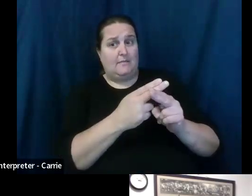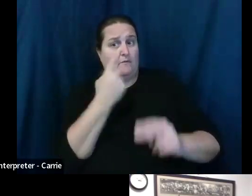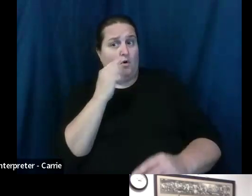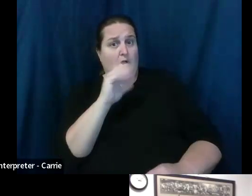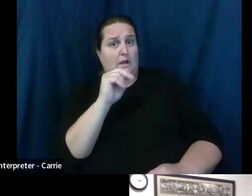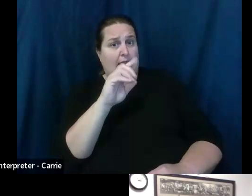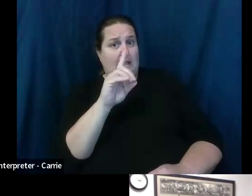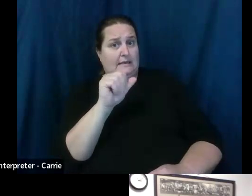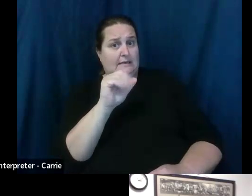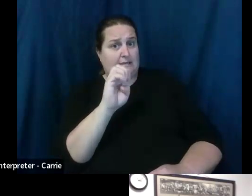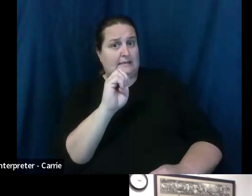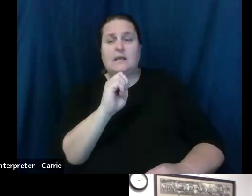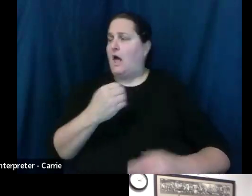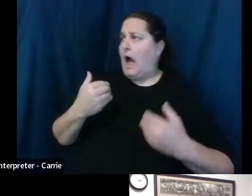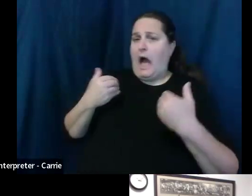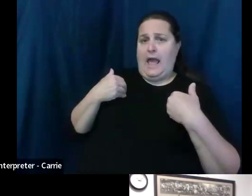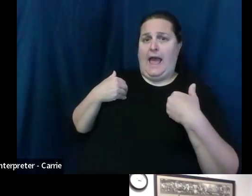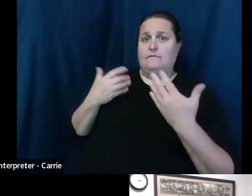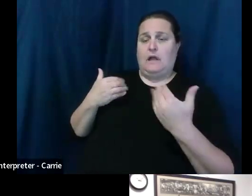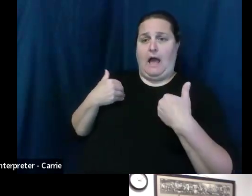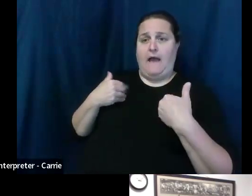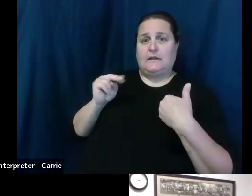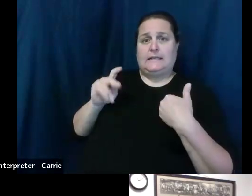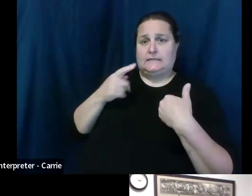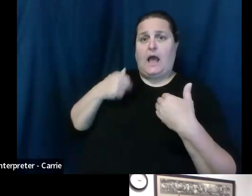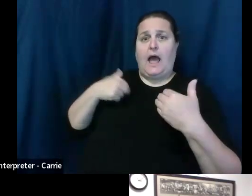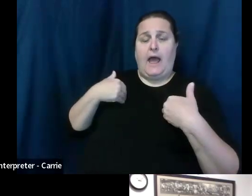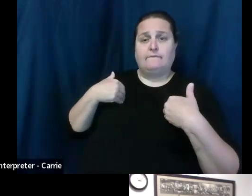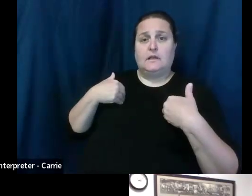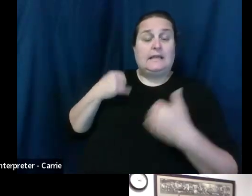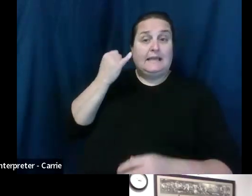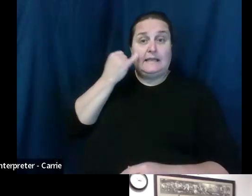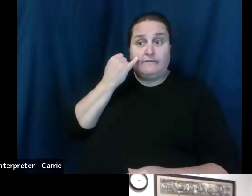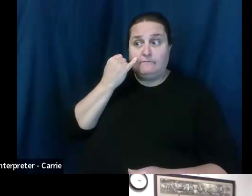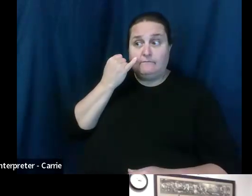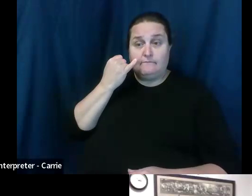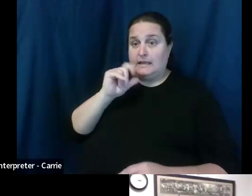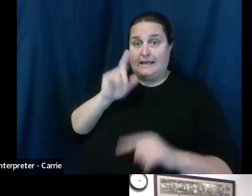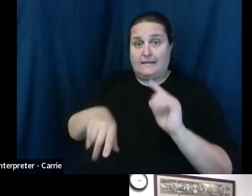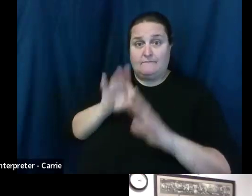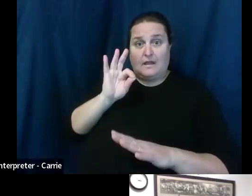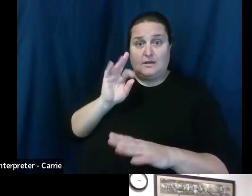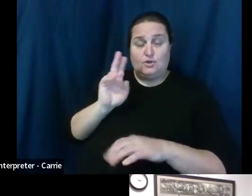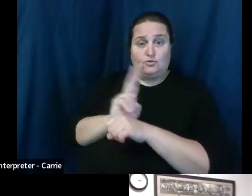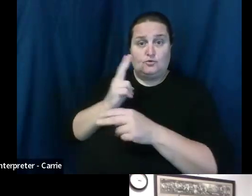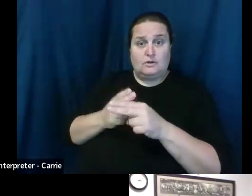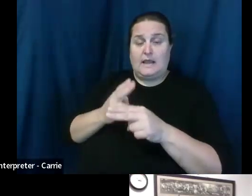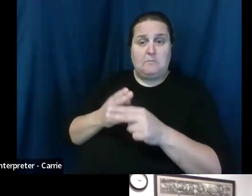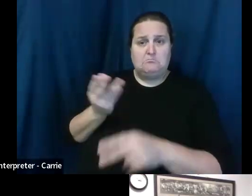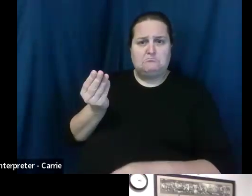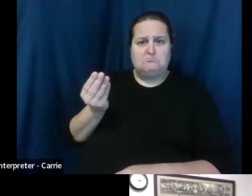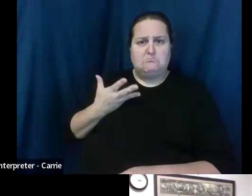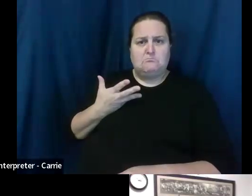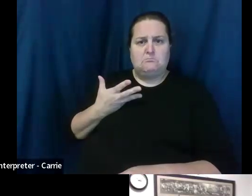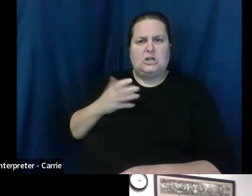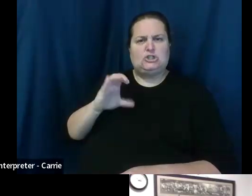have that. I've been able to send that. Oh, awesome. Okay. So if anybody else is missing their username, just say